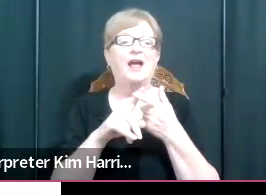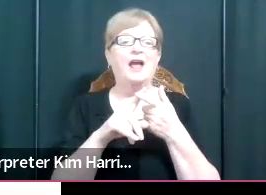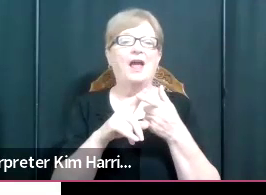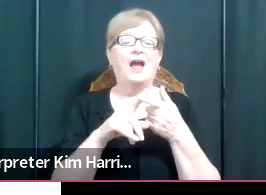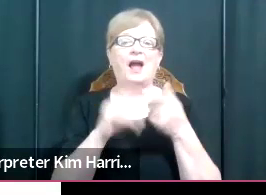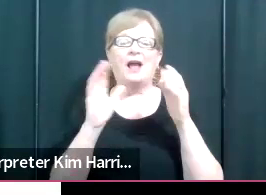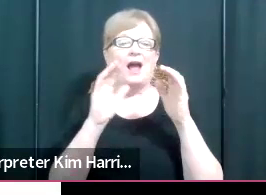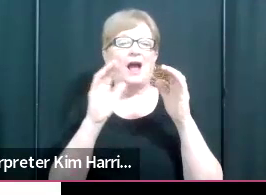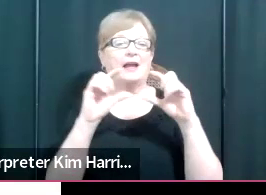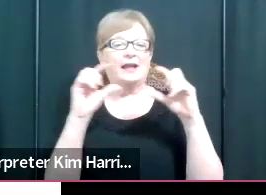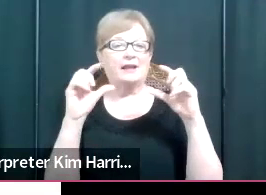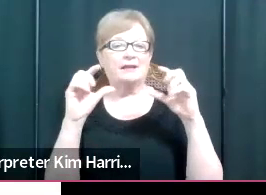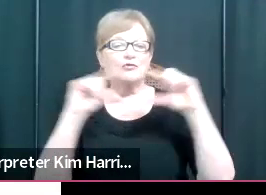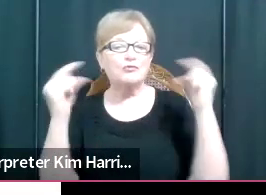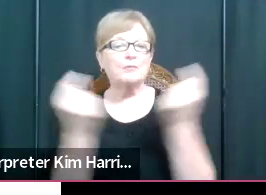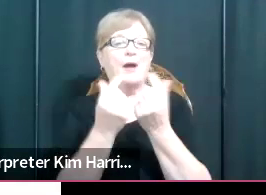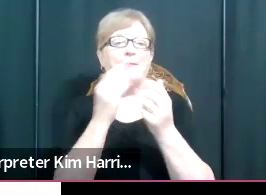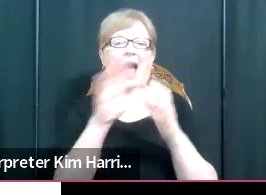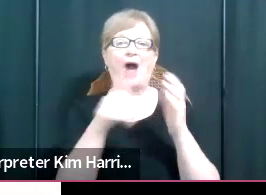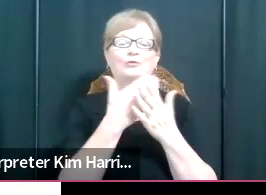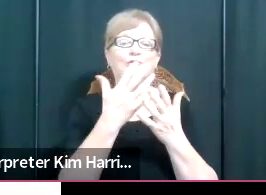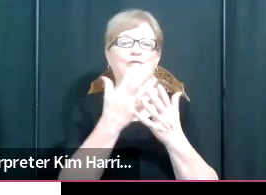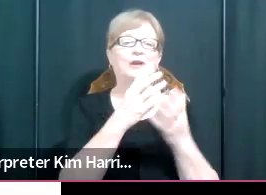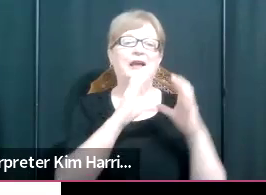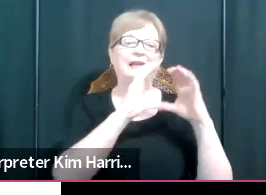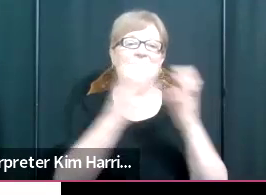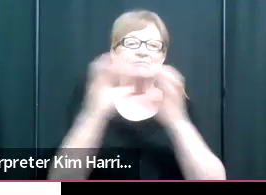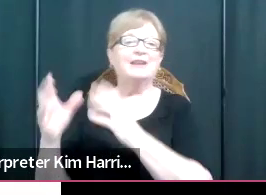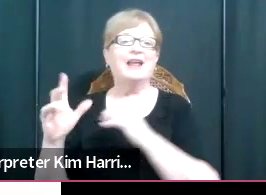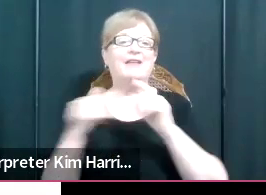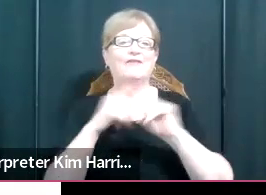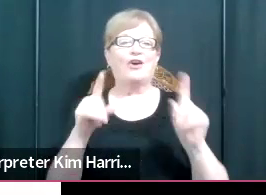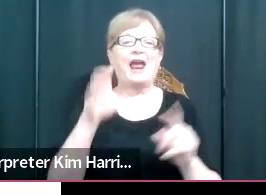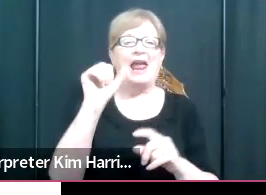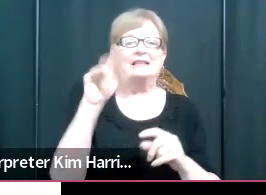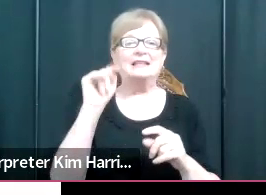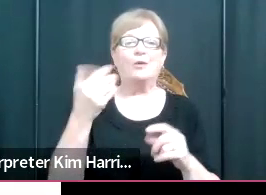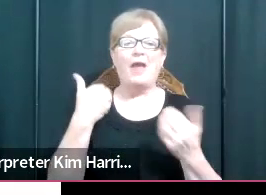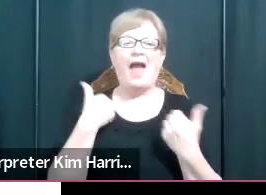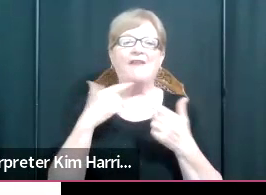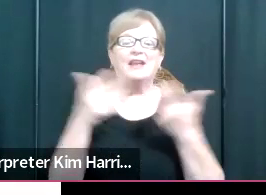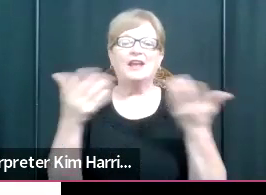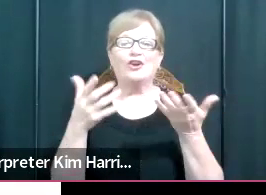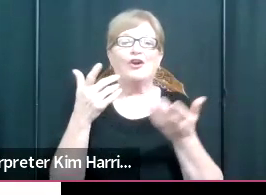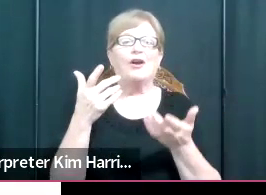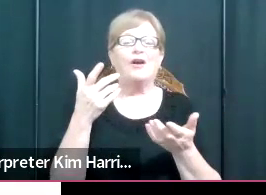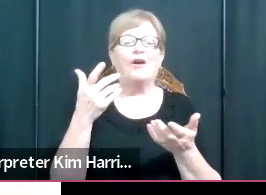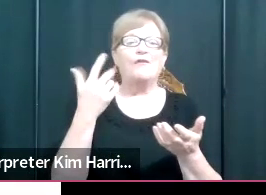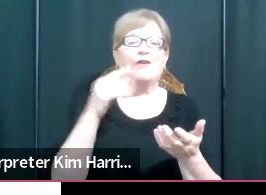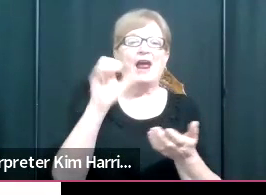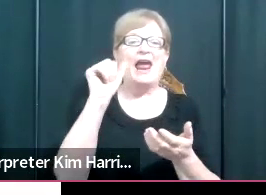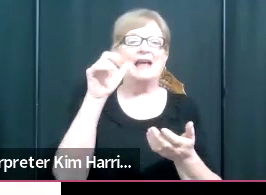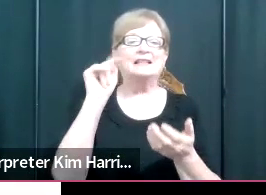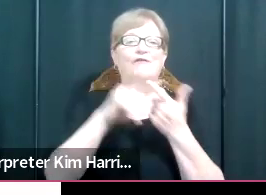for our brains about the different categories of AT that we have. This slide is AT for whole